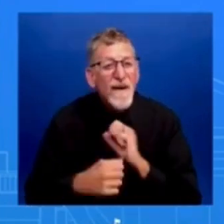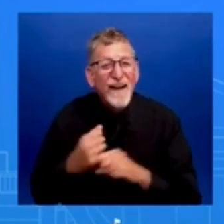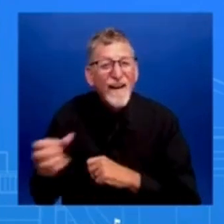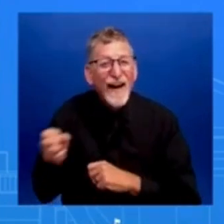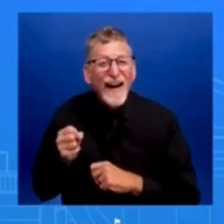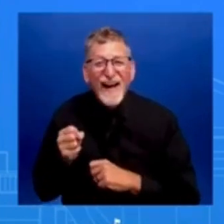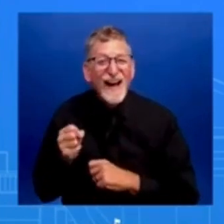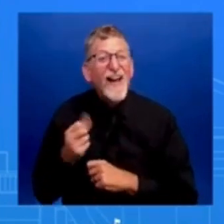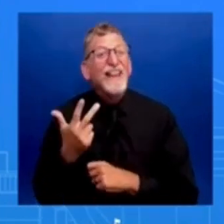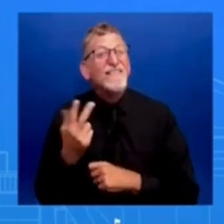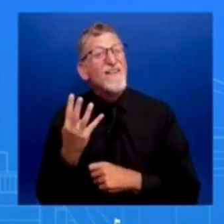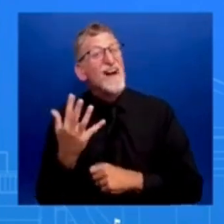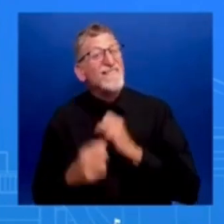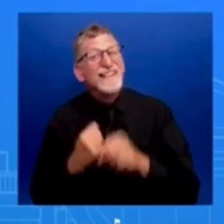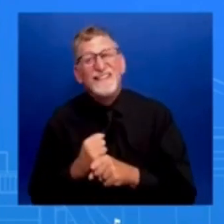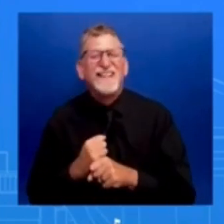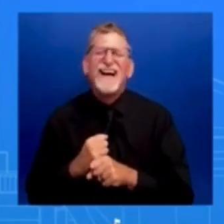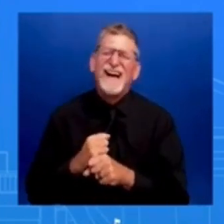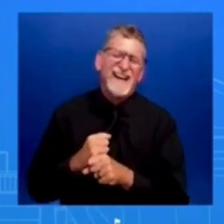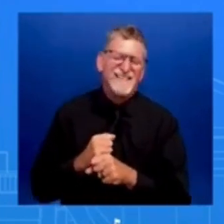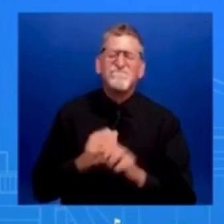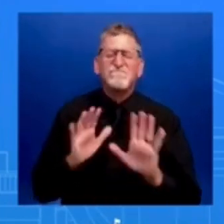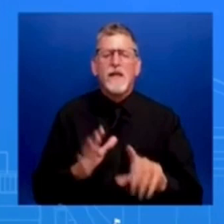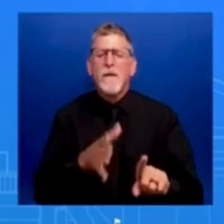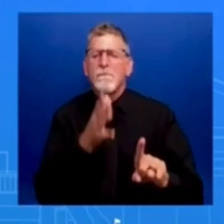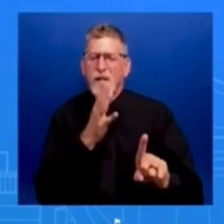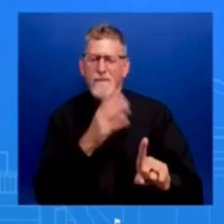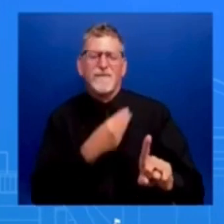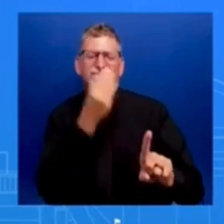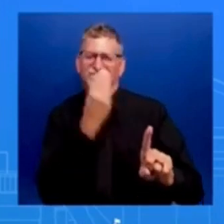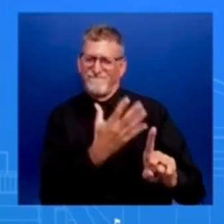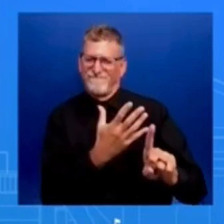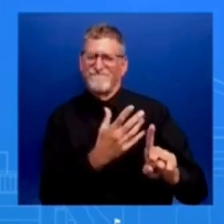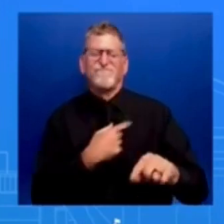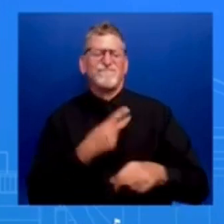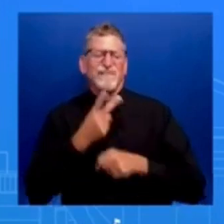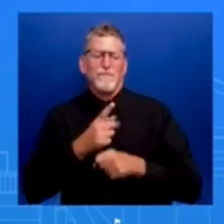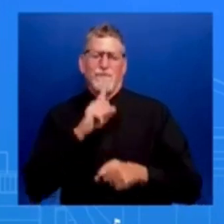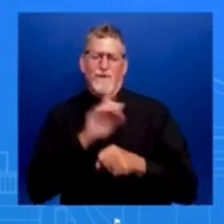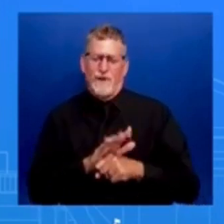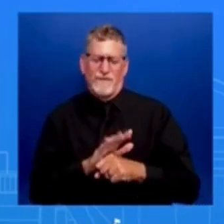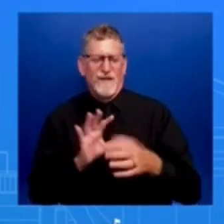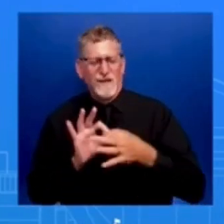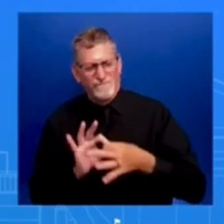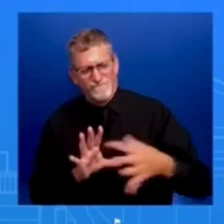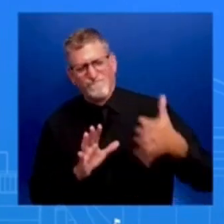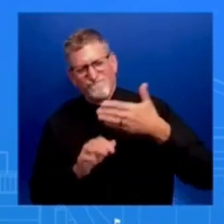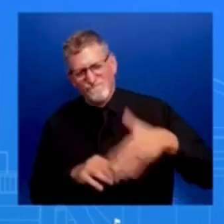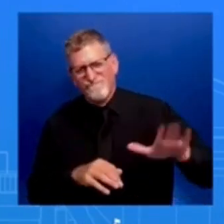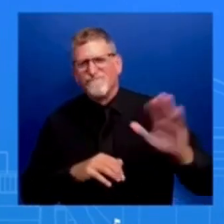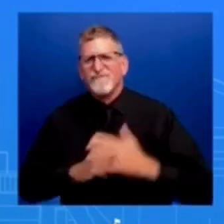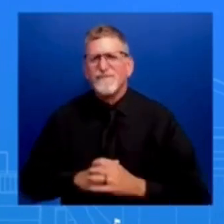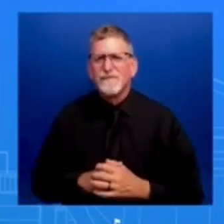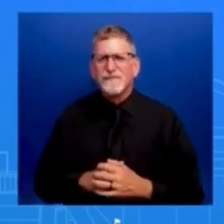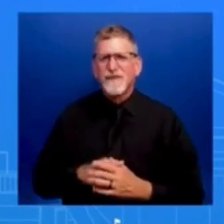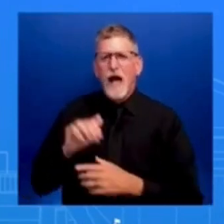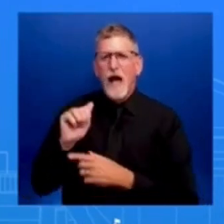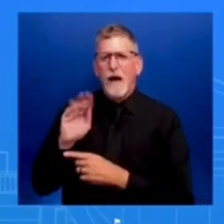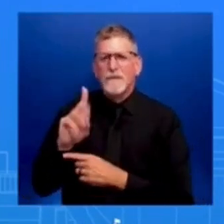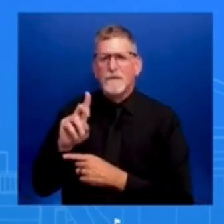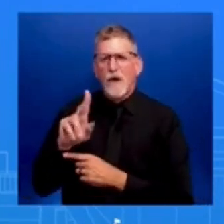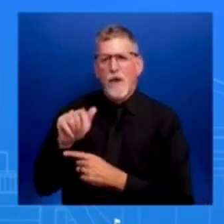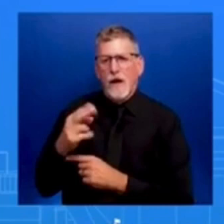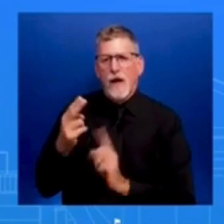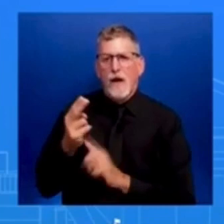our promises here, Mom, we do. Abdullah has had an extraordinarily important portfolio here as our spokesperson, as you all know,